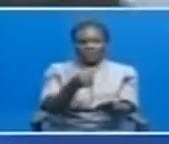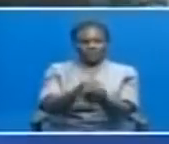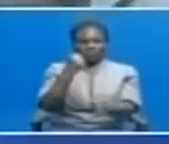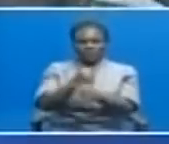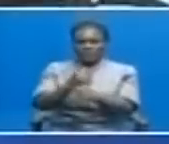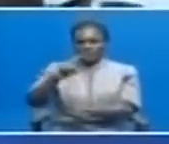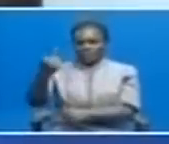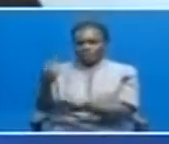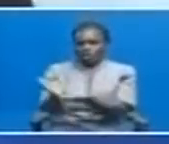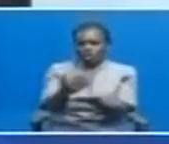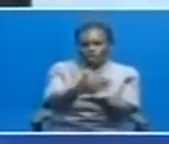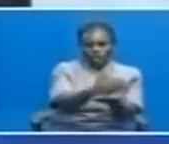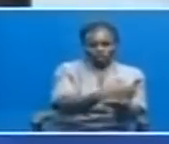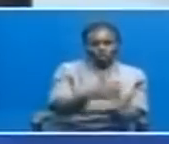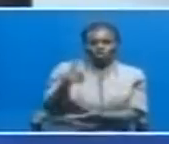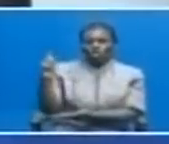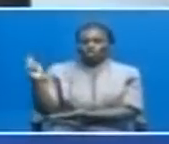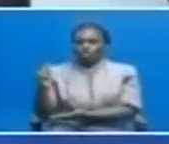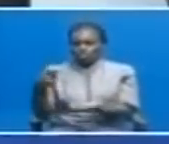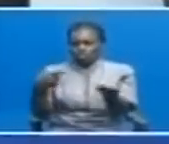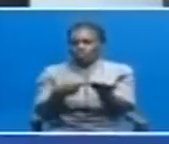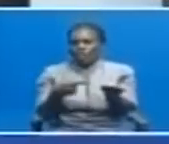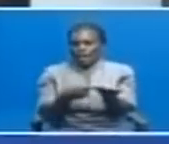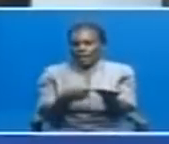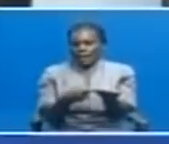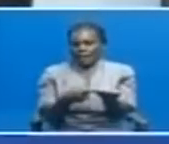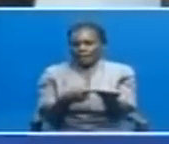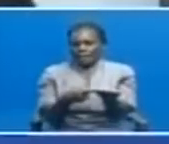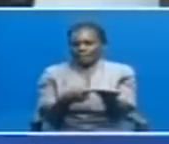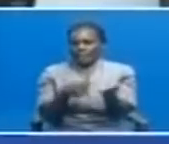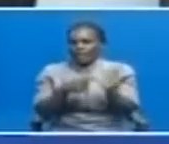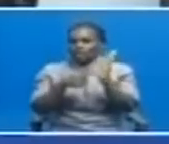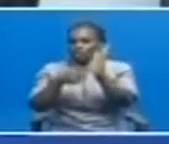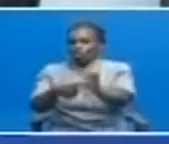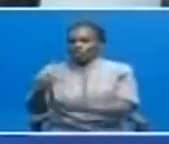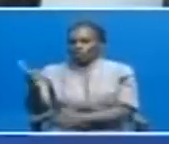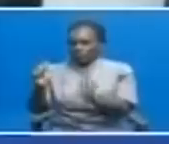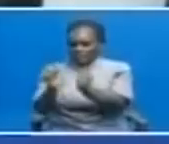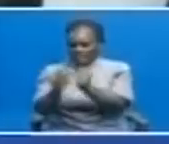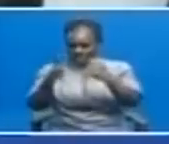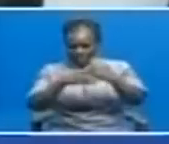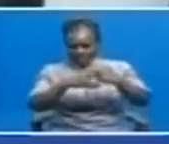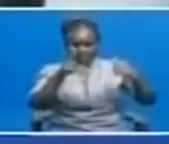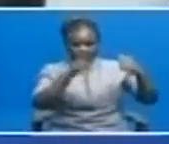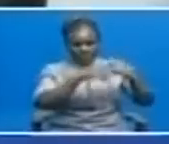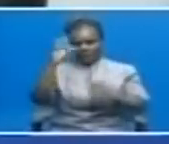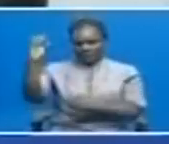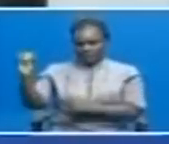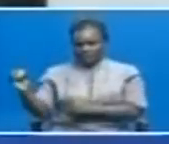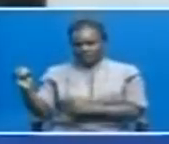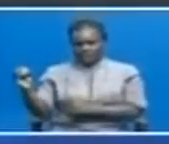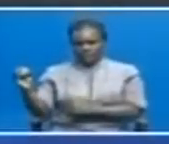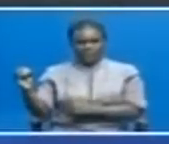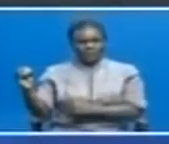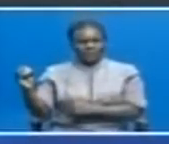first collection of Turkana artifacts. And I exhibited that in Nairobi in 1970. That's when I met